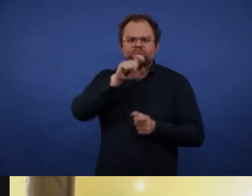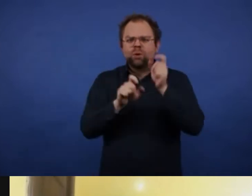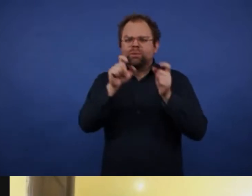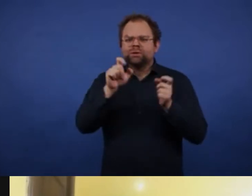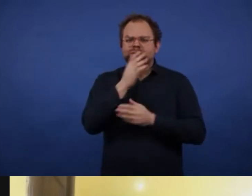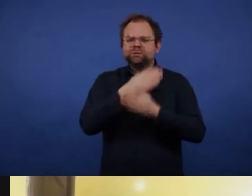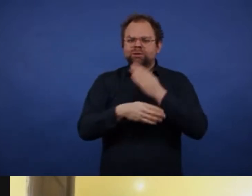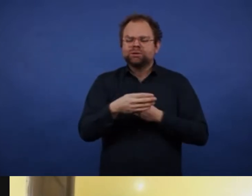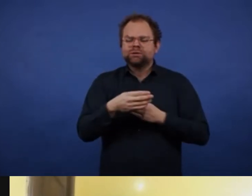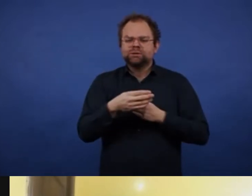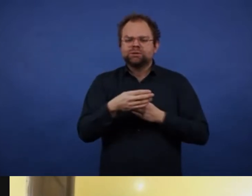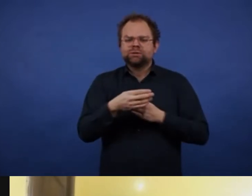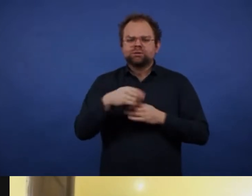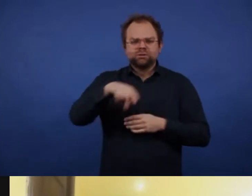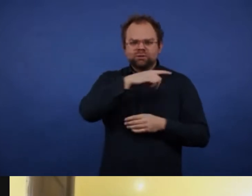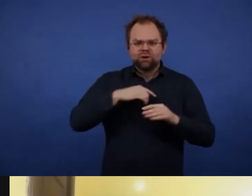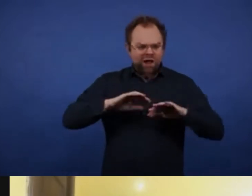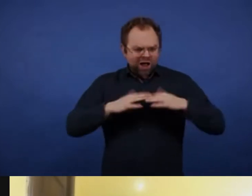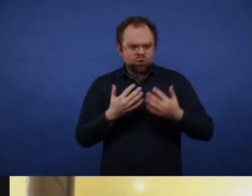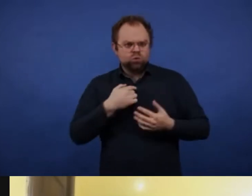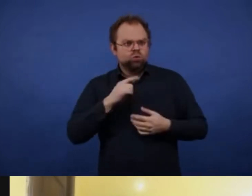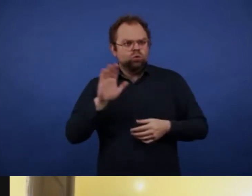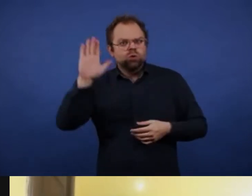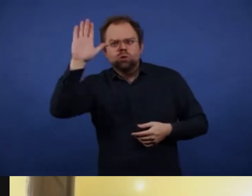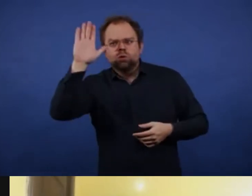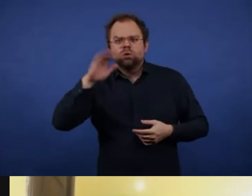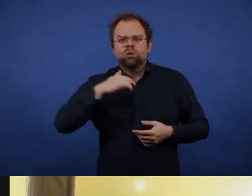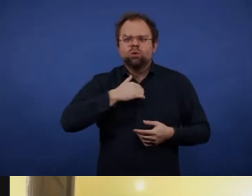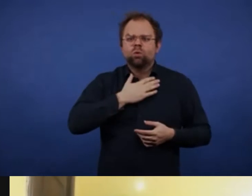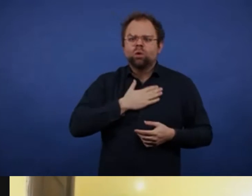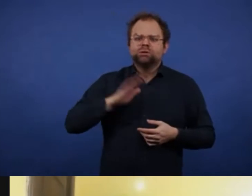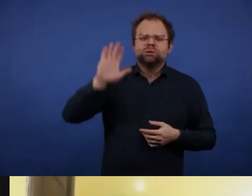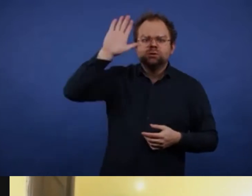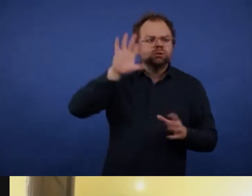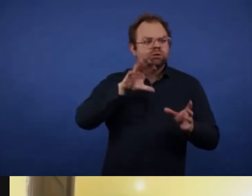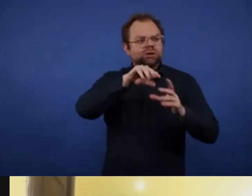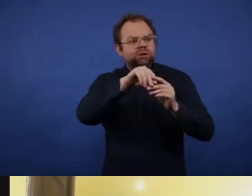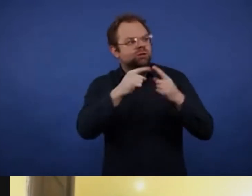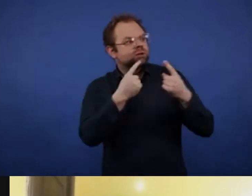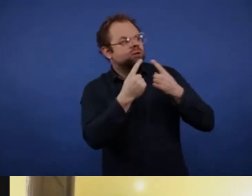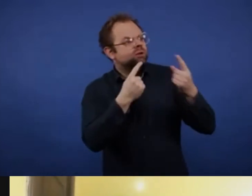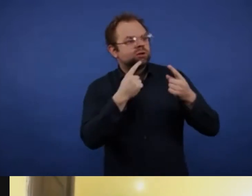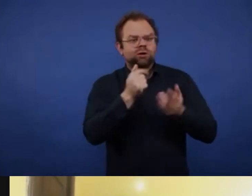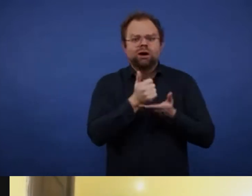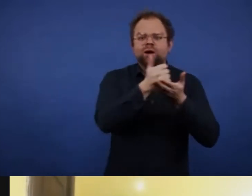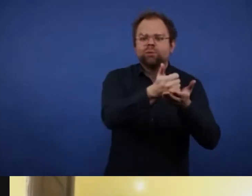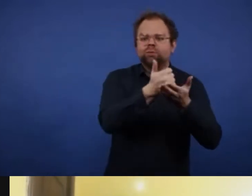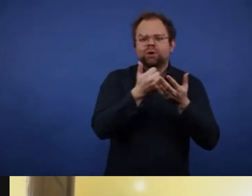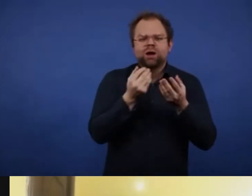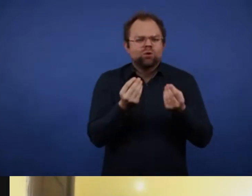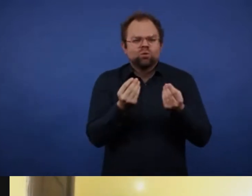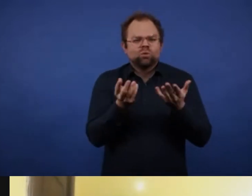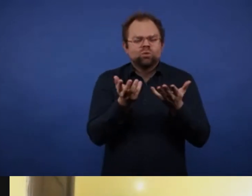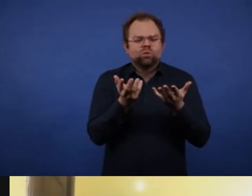fingerprint in such circumstances and leave our own impact on the society and